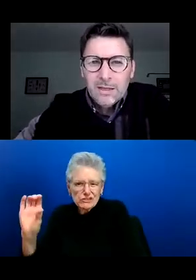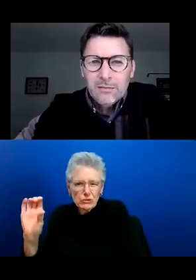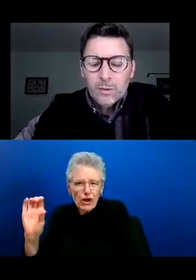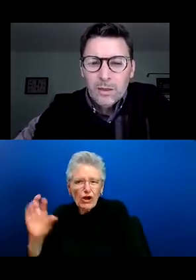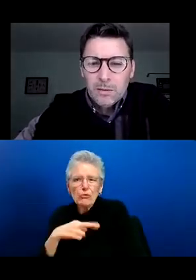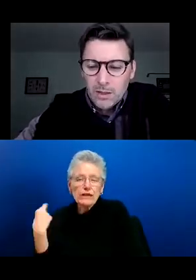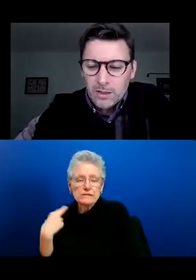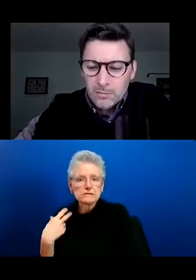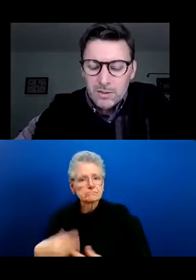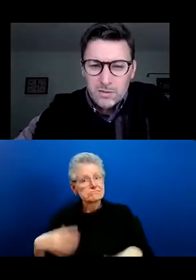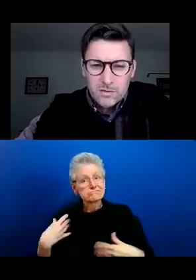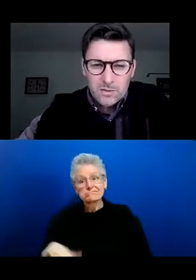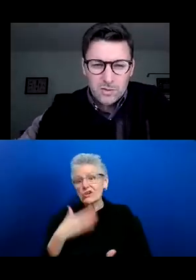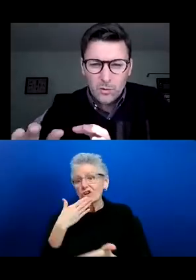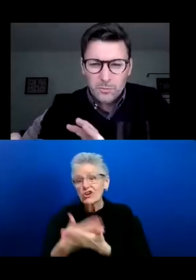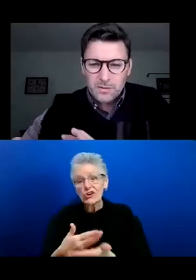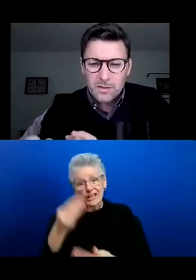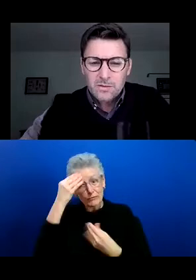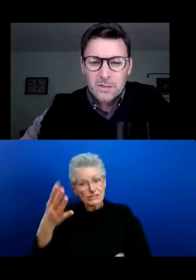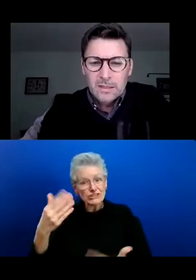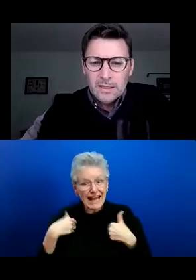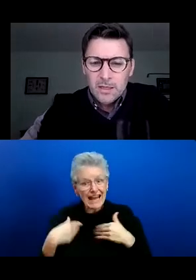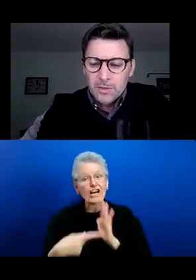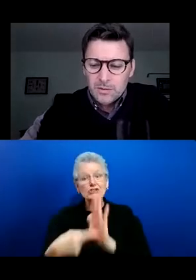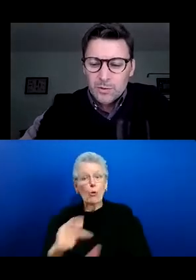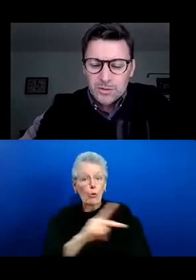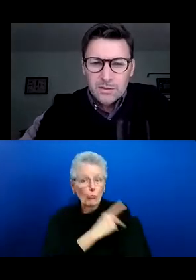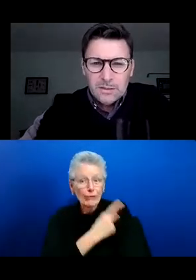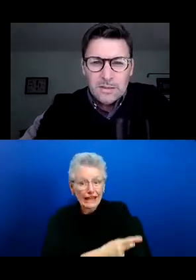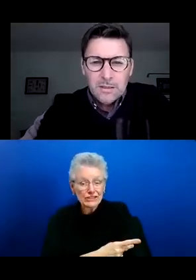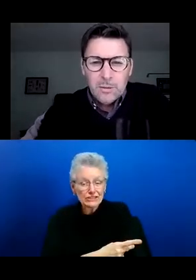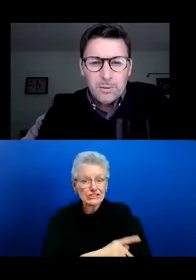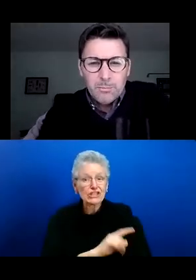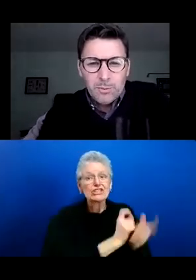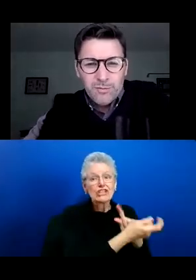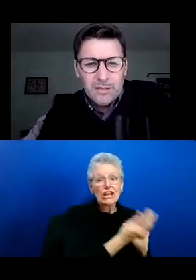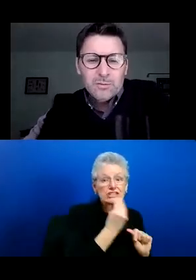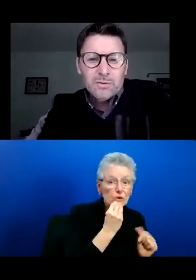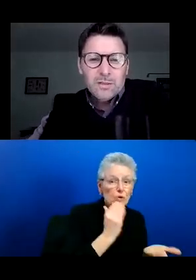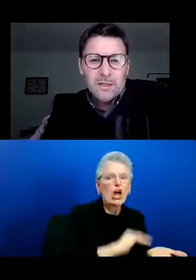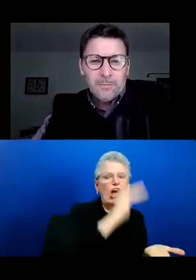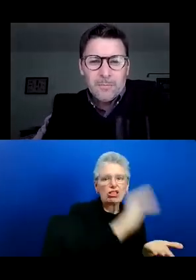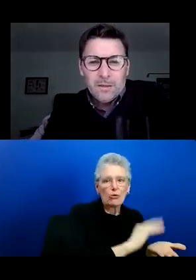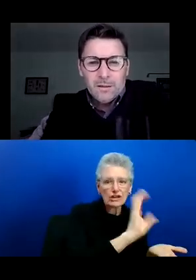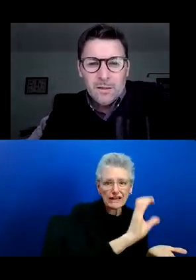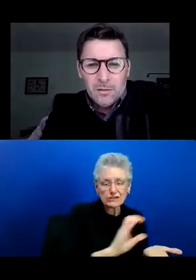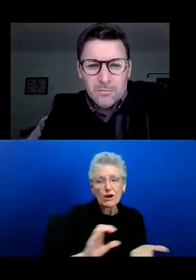I have when I'm talking to patients to show them these things. It's really a pretty profound